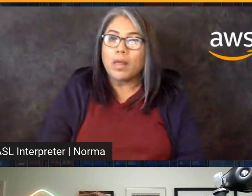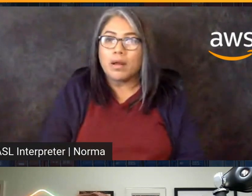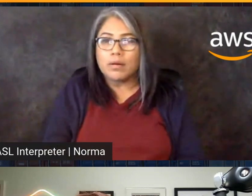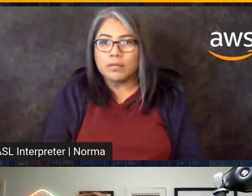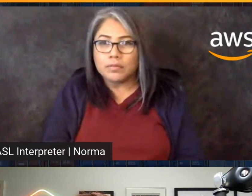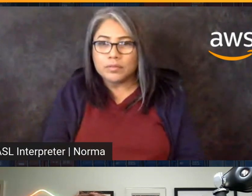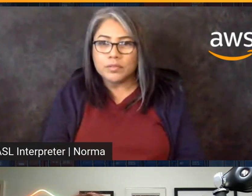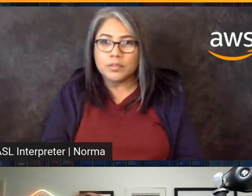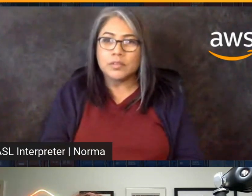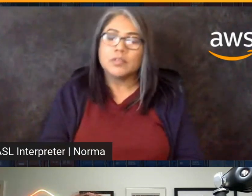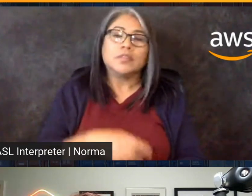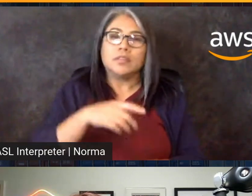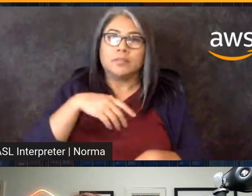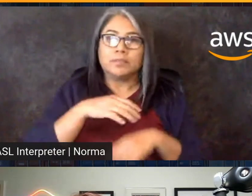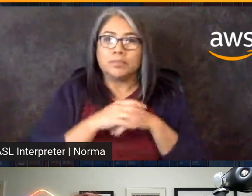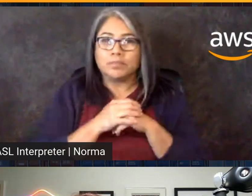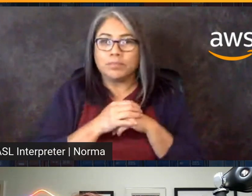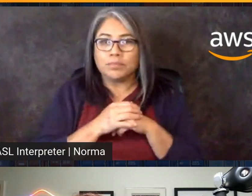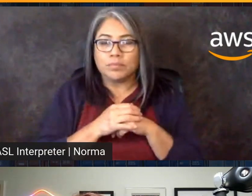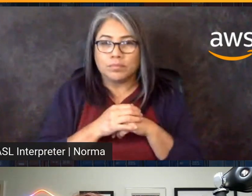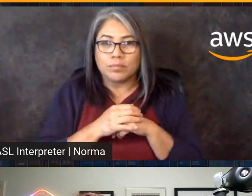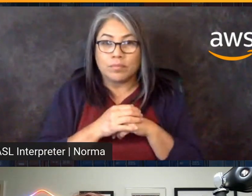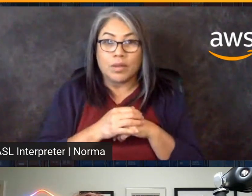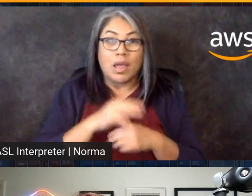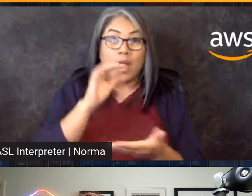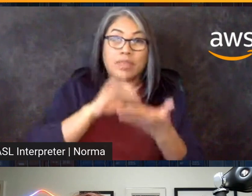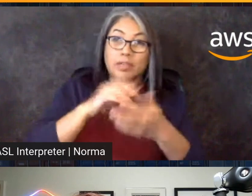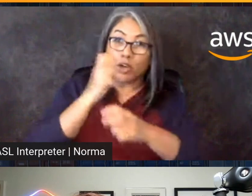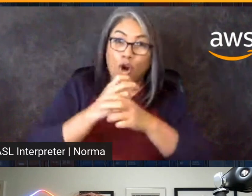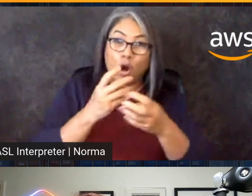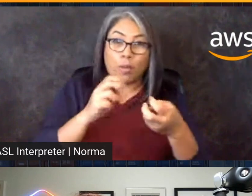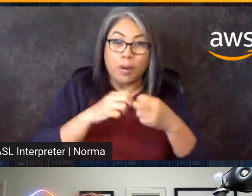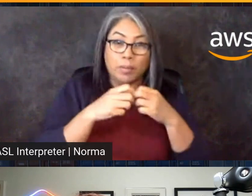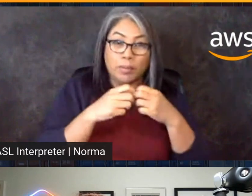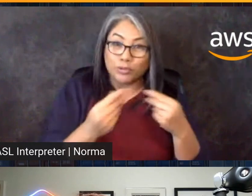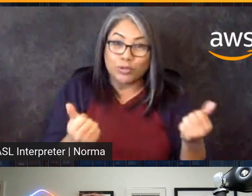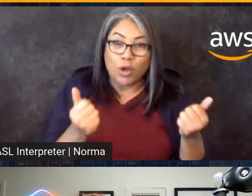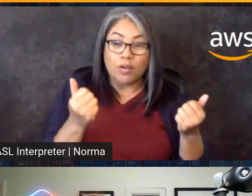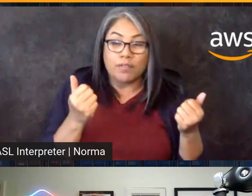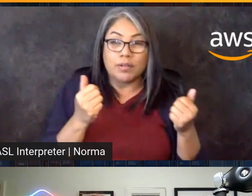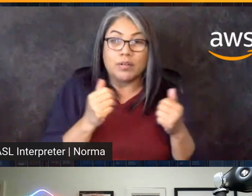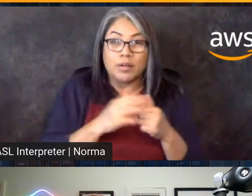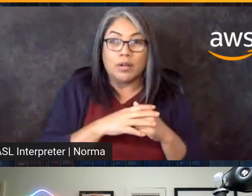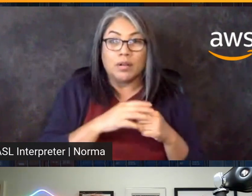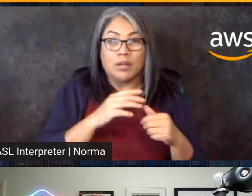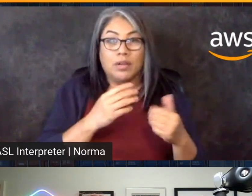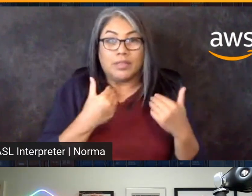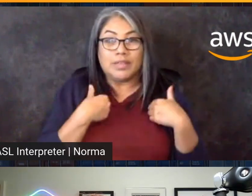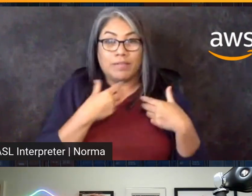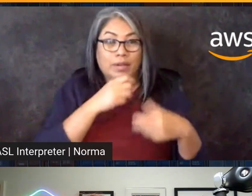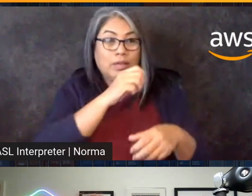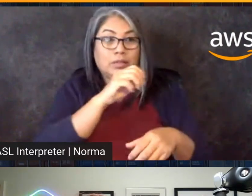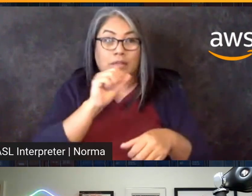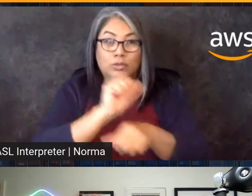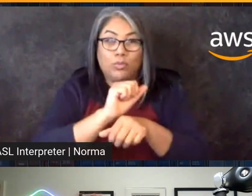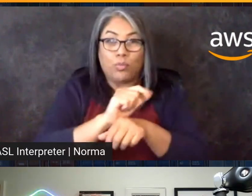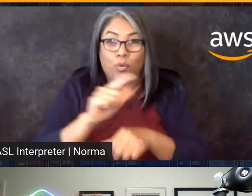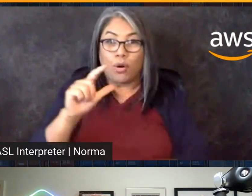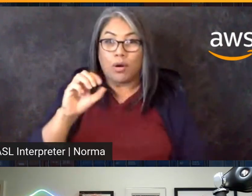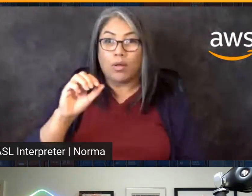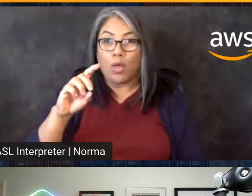easy. That's just, I mean, that's a hard problem to solve, having these workloads span